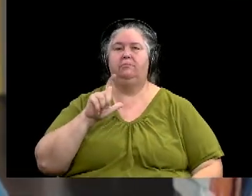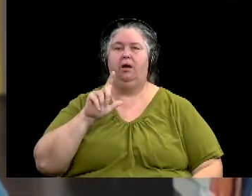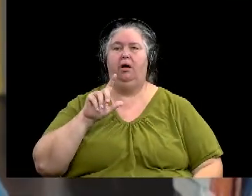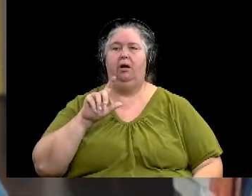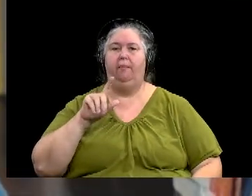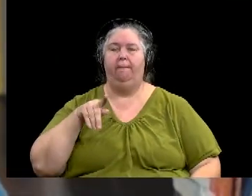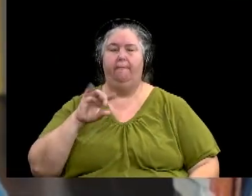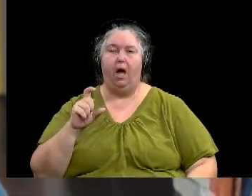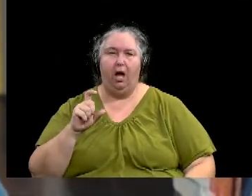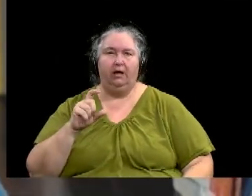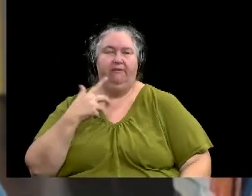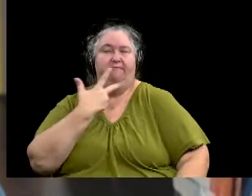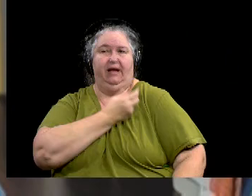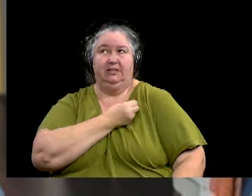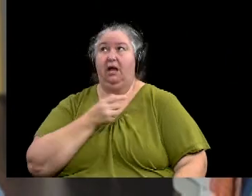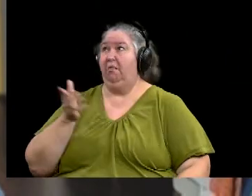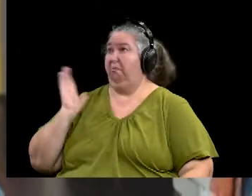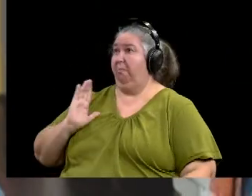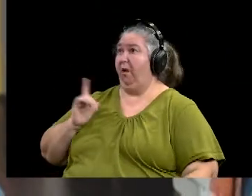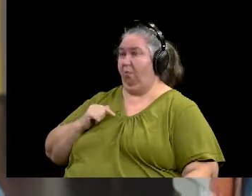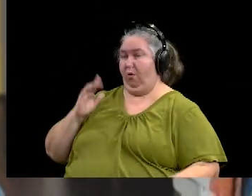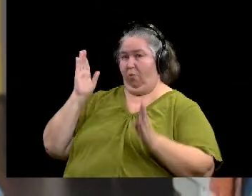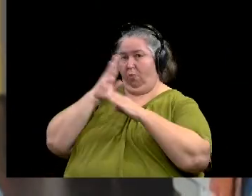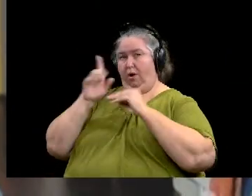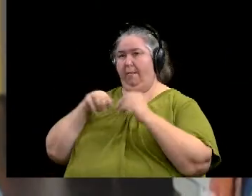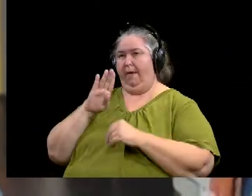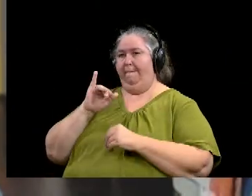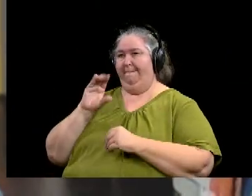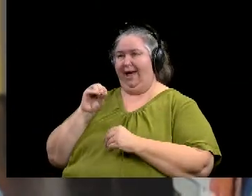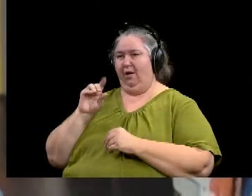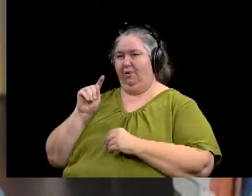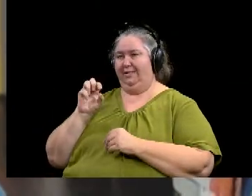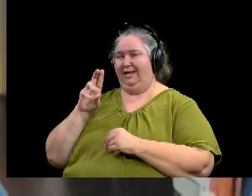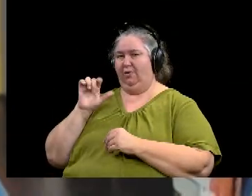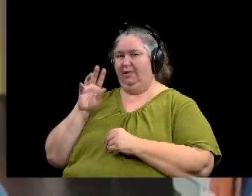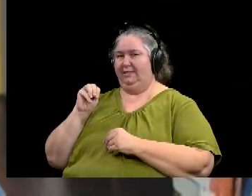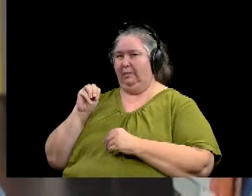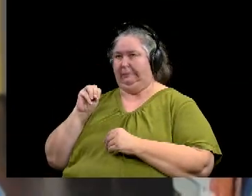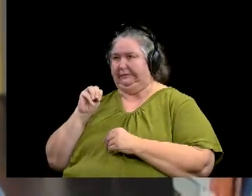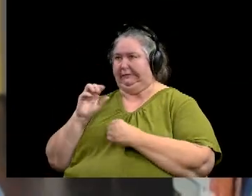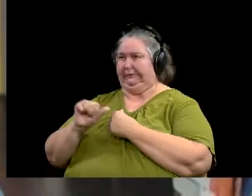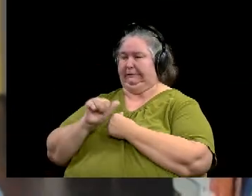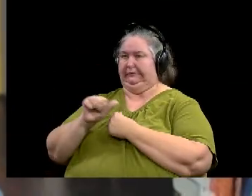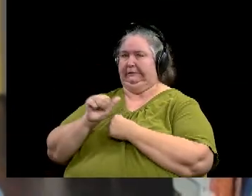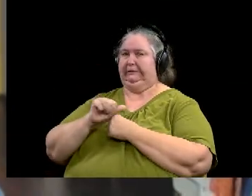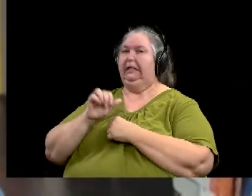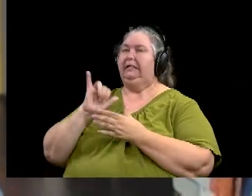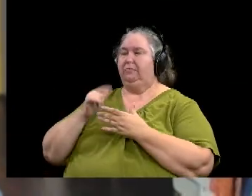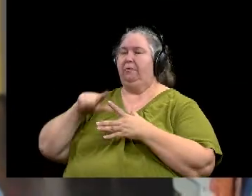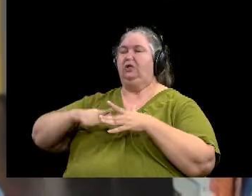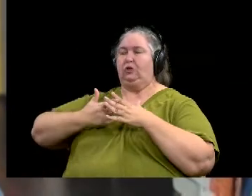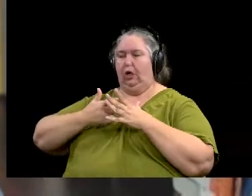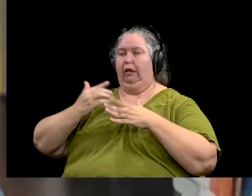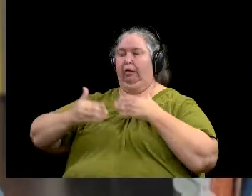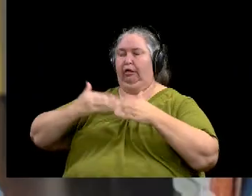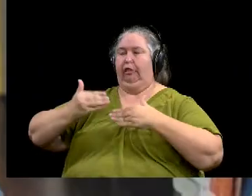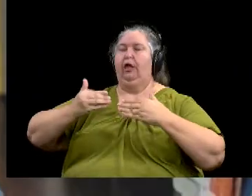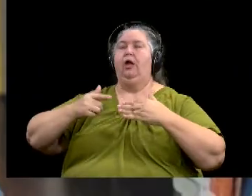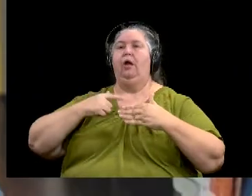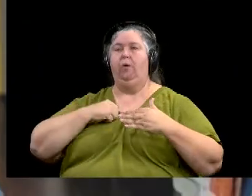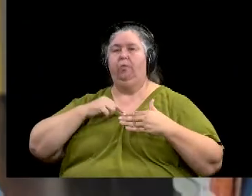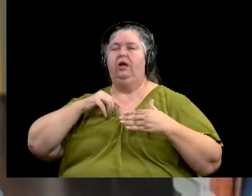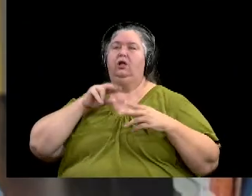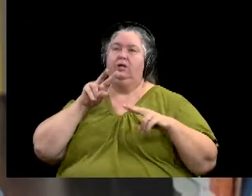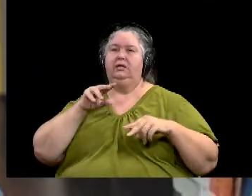the large-scale vaccination, and we have practiced those plans through large flu vaccine clinics and drive-through clinics over the years. Of course,